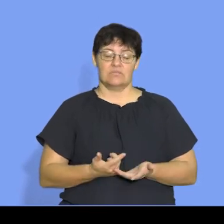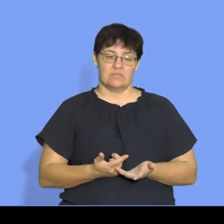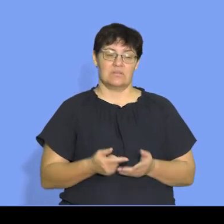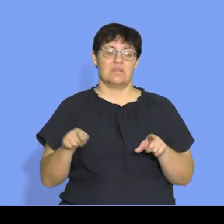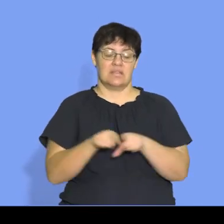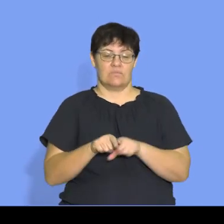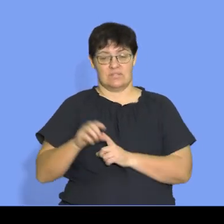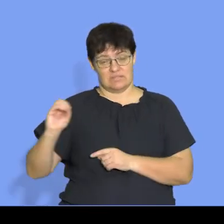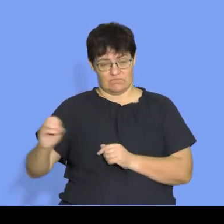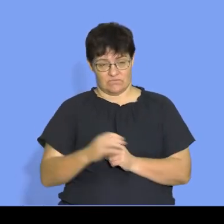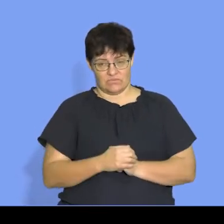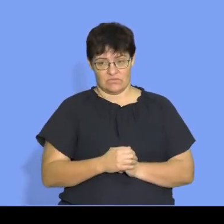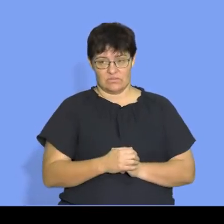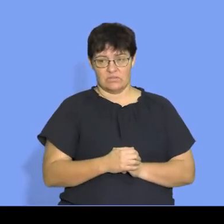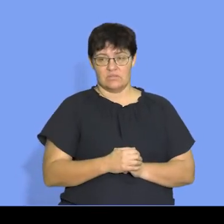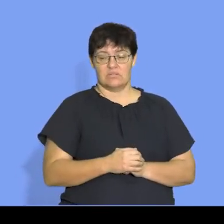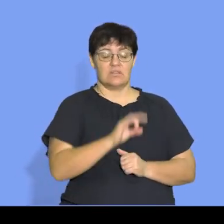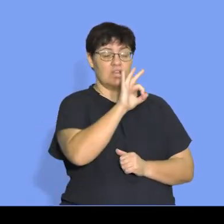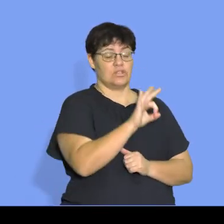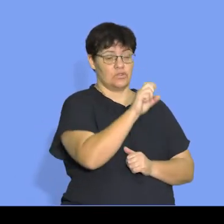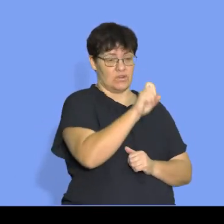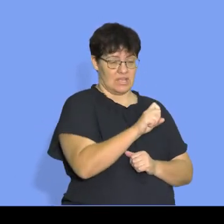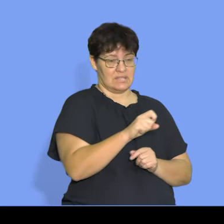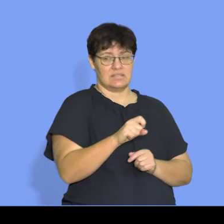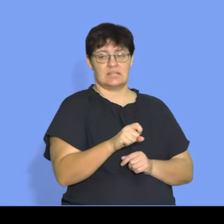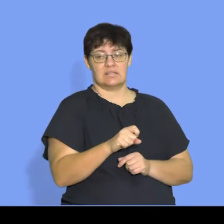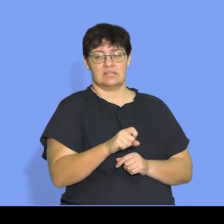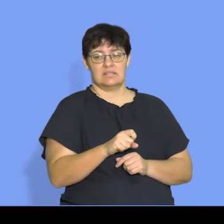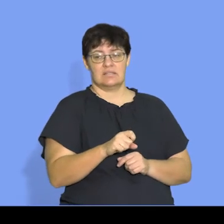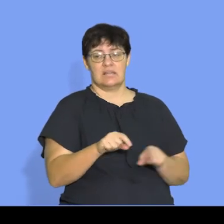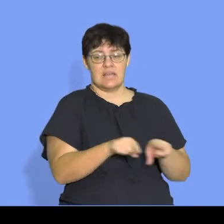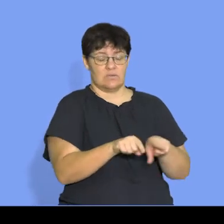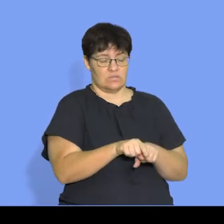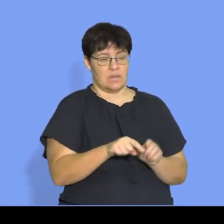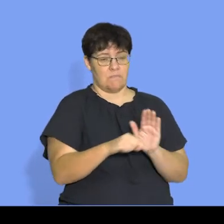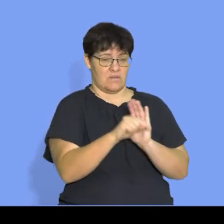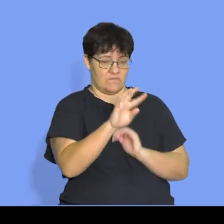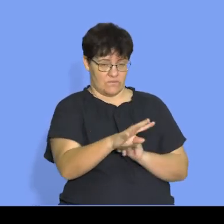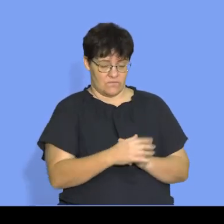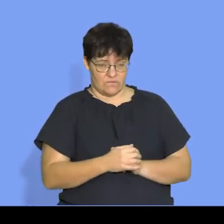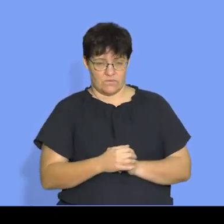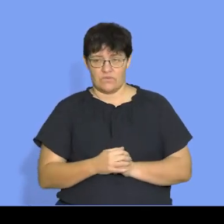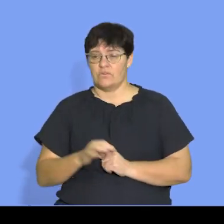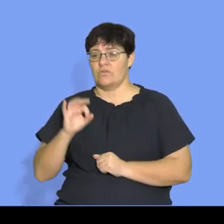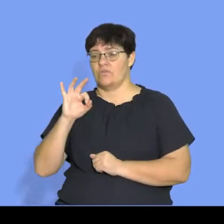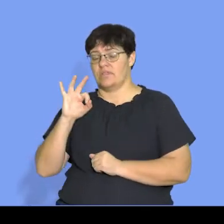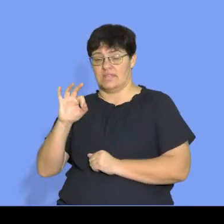to 0. You solve for x here, it becomes 3x is equals to minus 4,